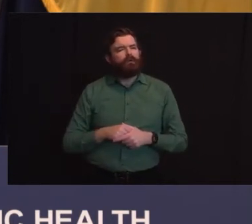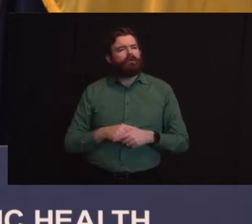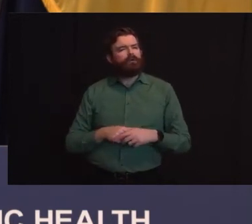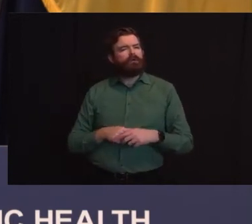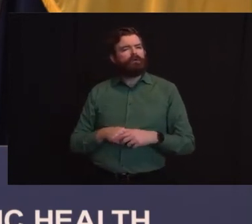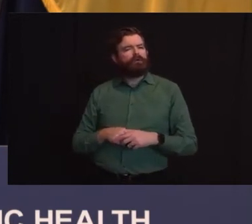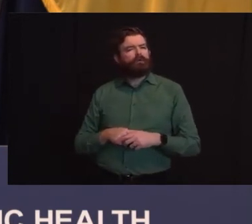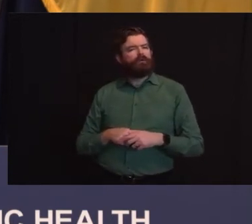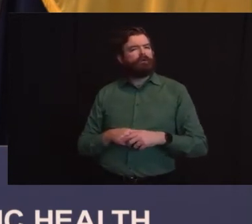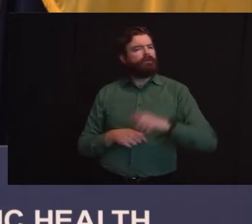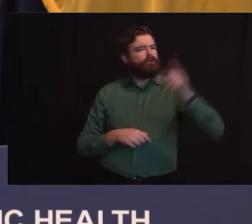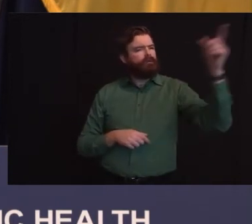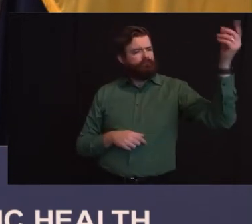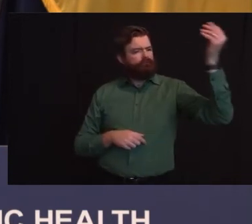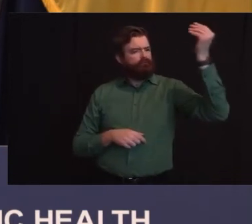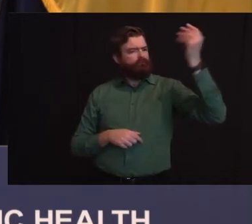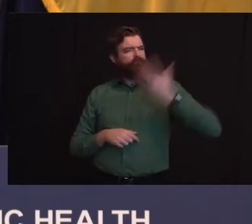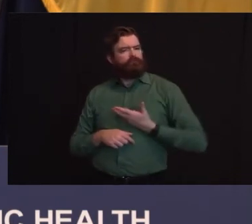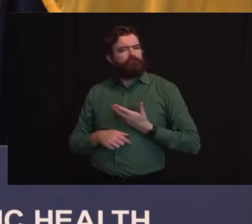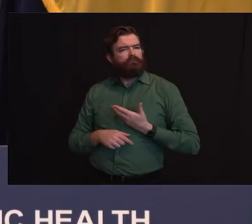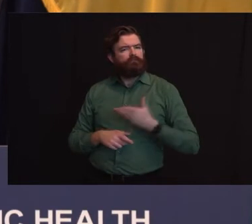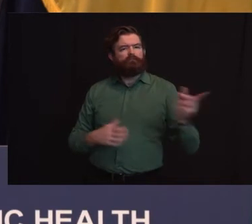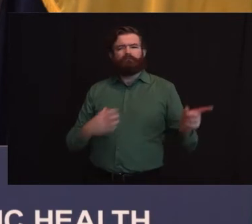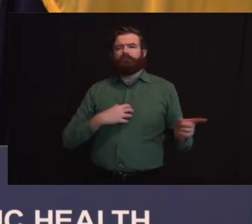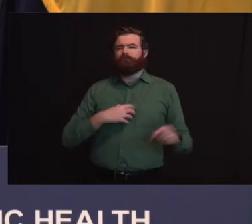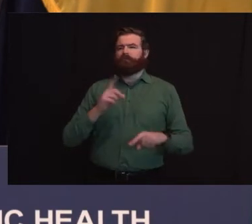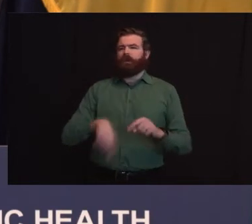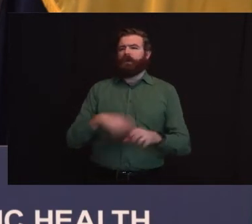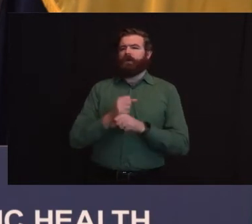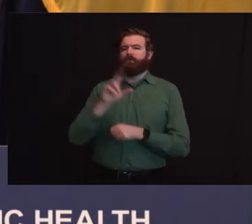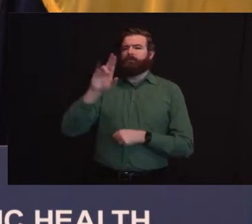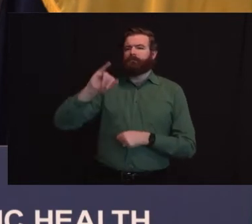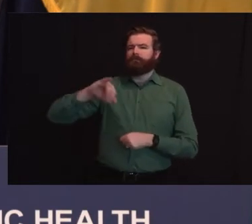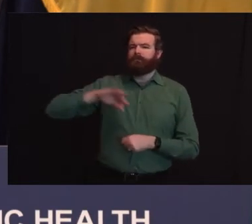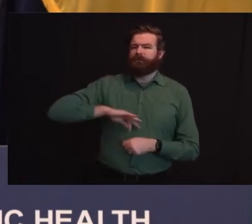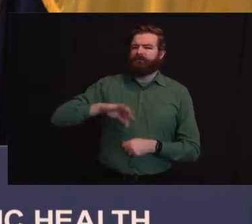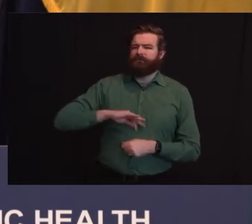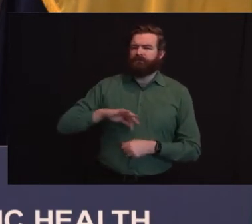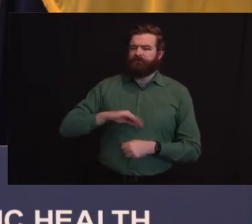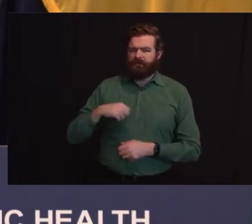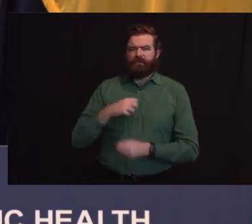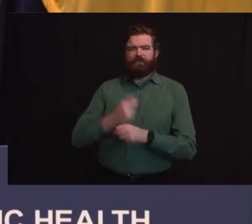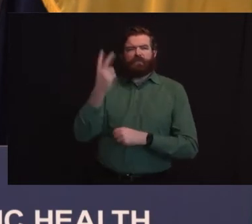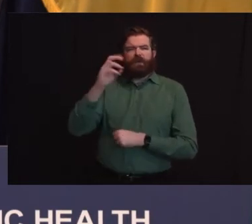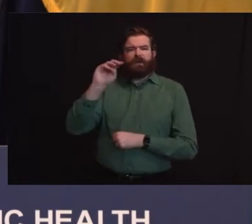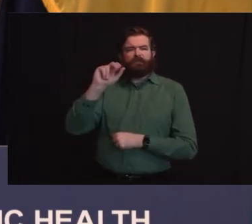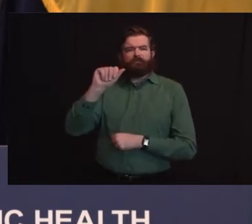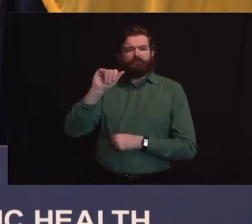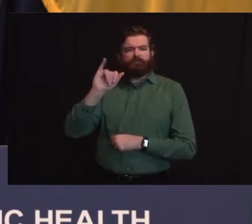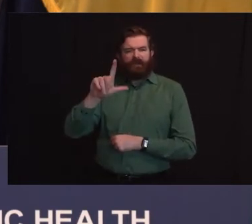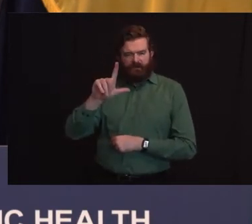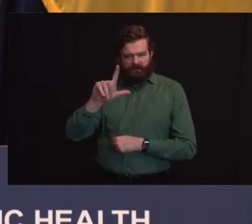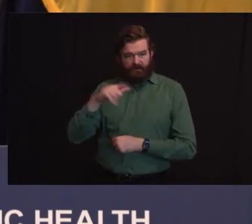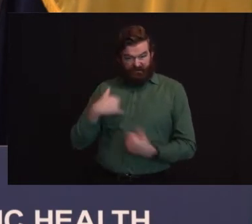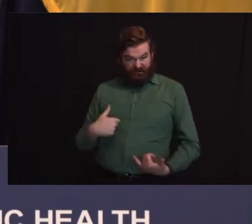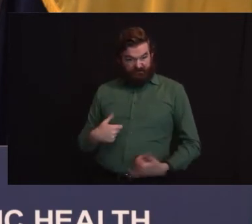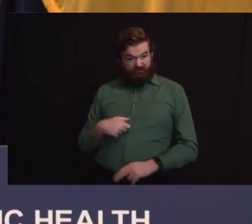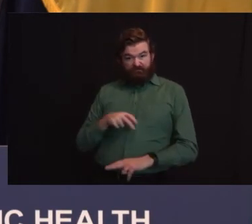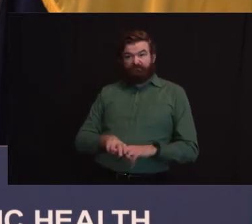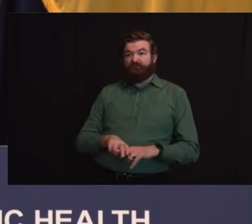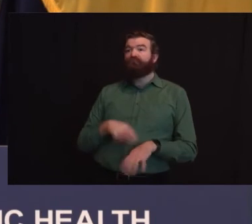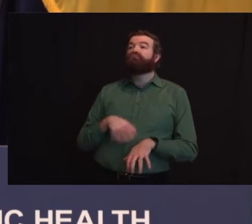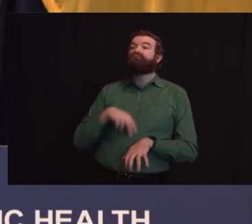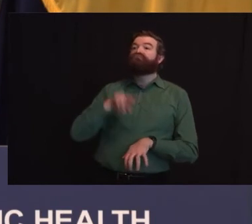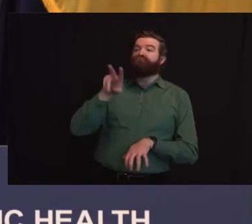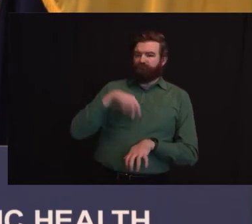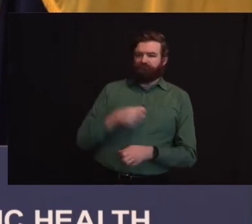benefits for a variety of reasons. I've actually gotten 2 emails as I've been sitting here. They're not getting any clarity from